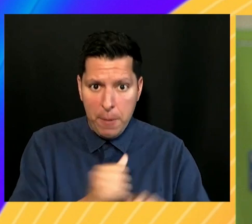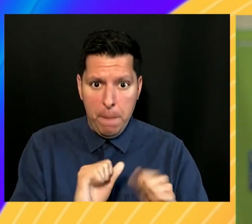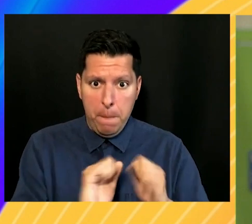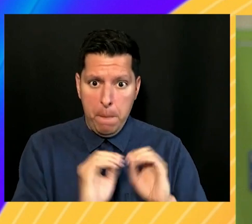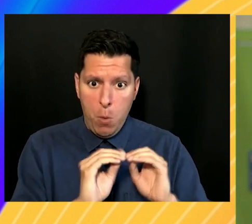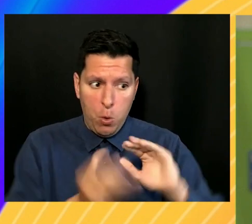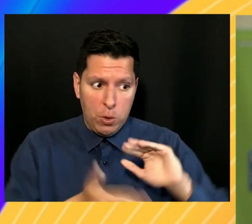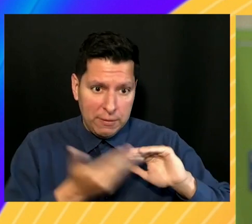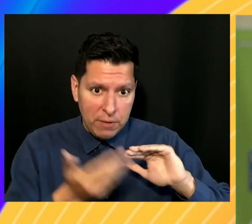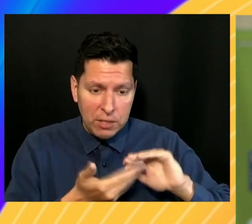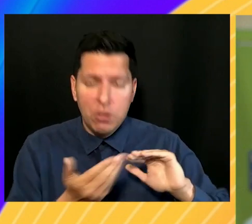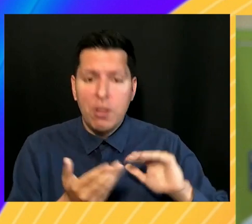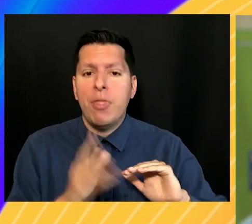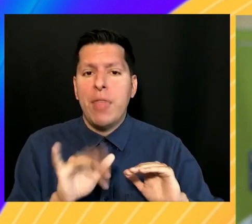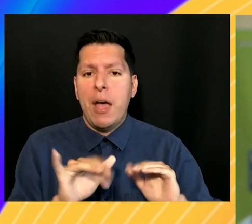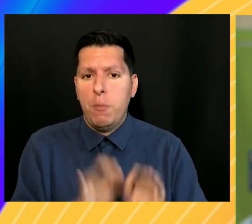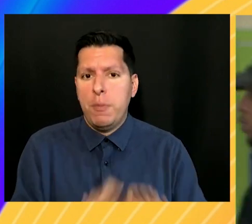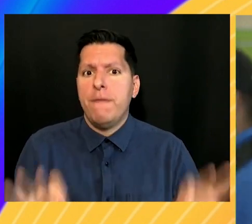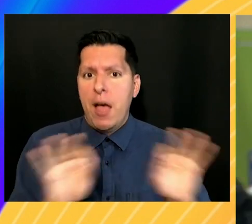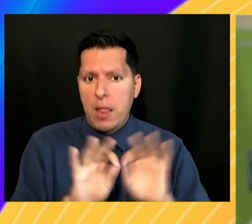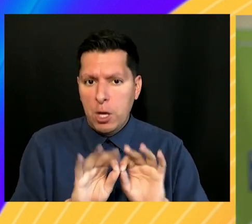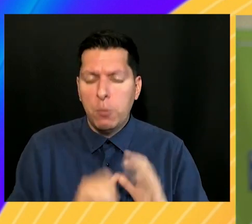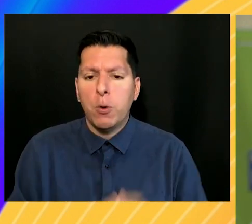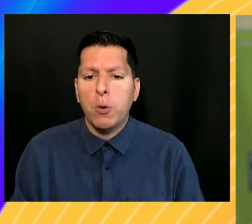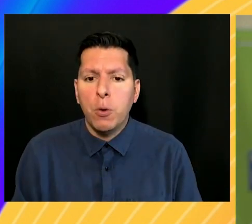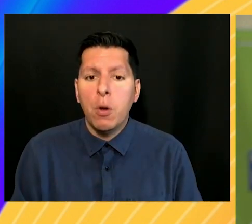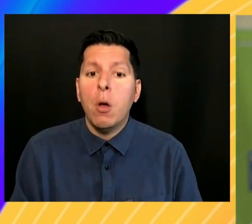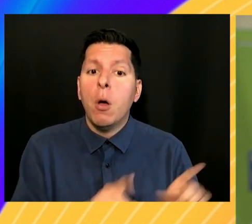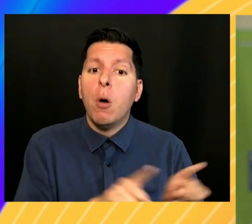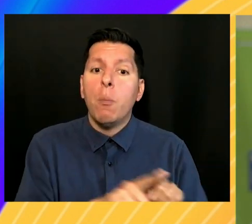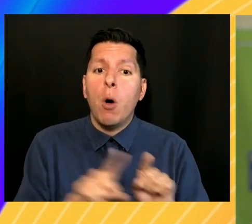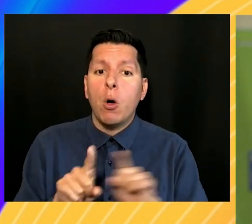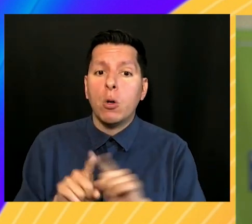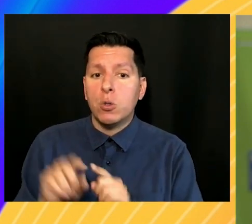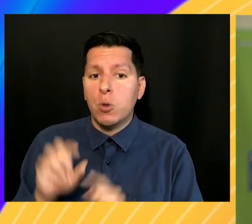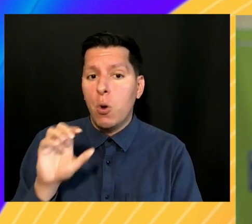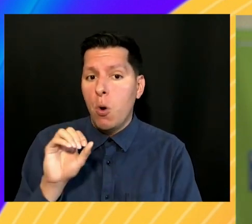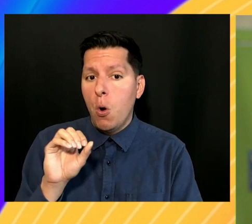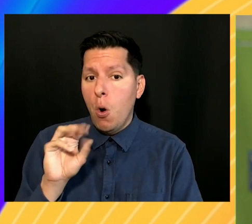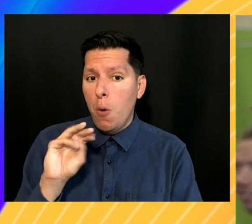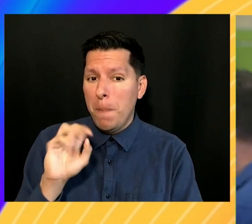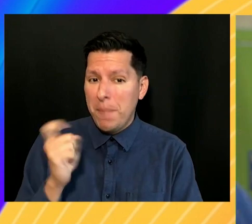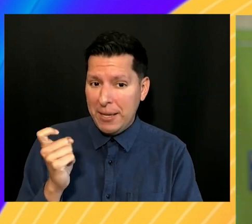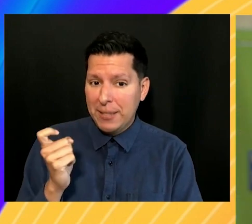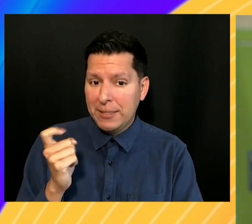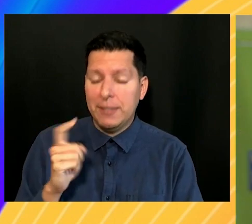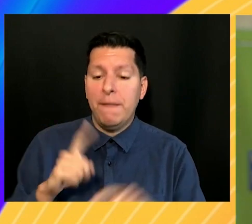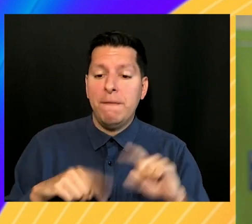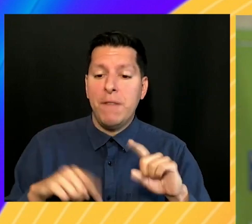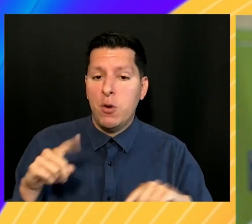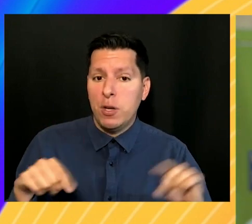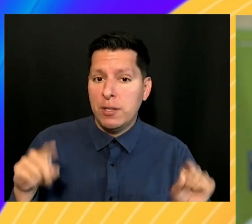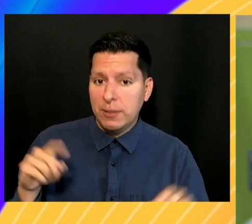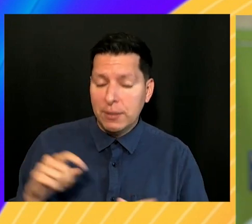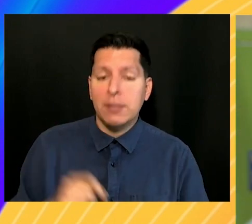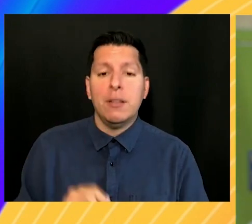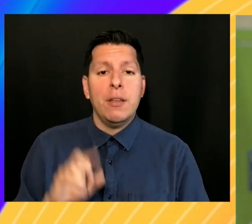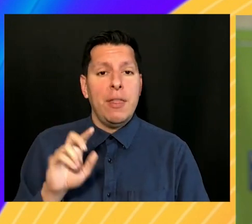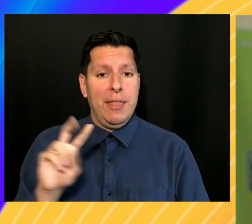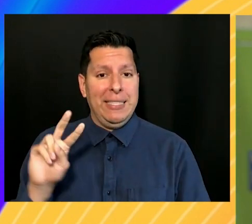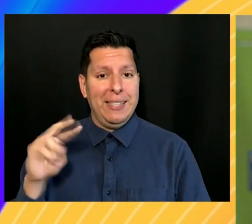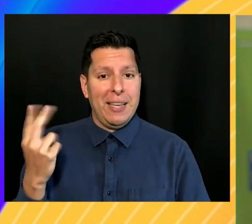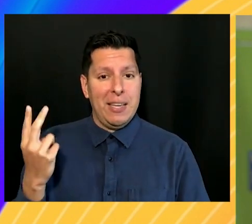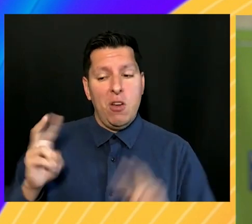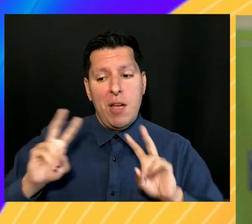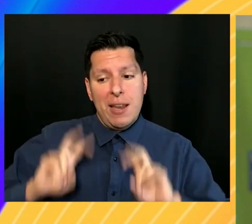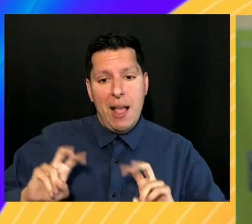valuable. But we also have things like Omics Variant Store, where the data that come after genomic secondary analysis, where you say, oh, I found